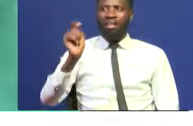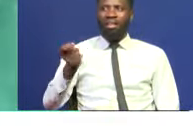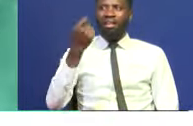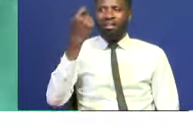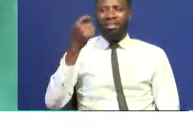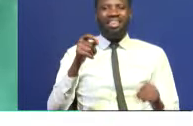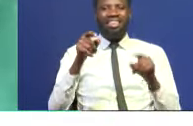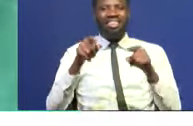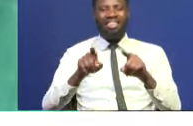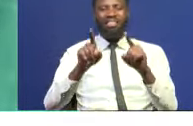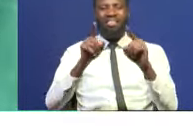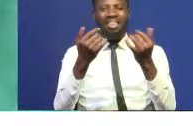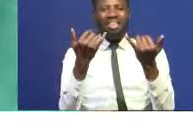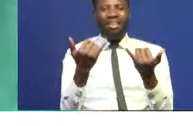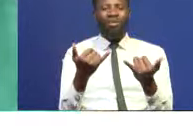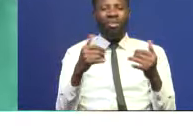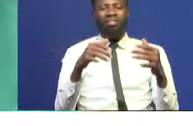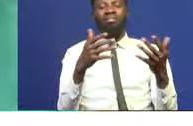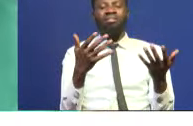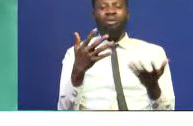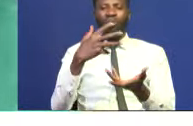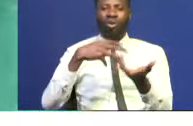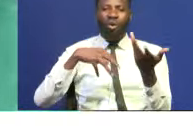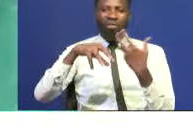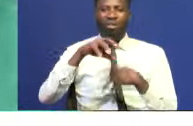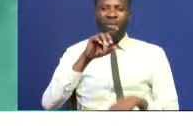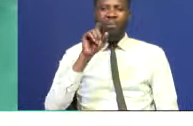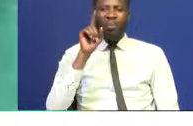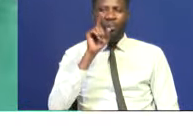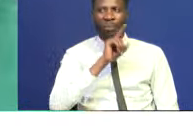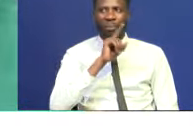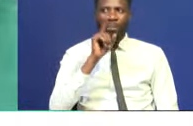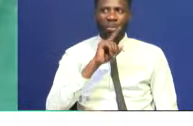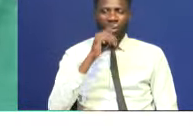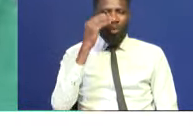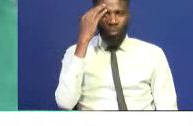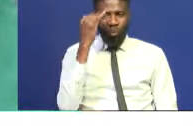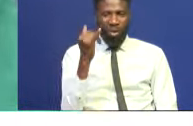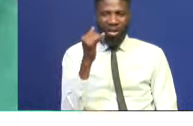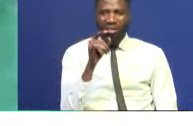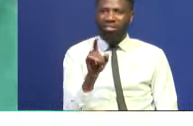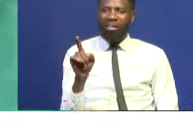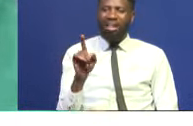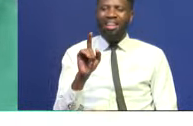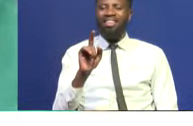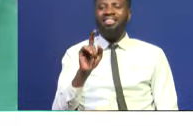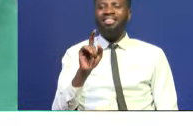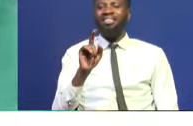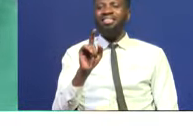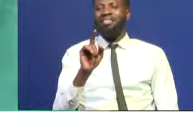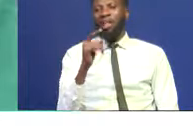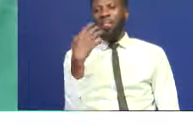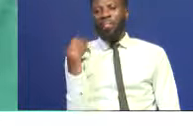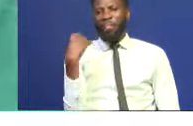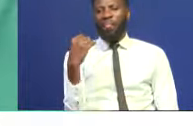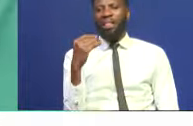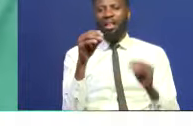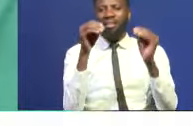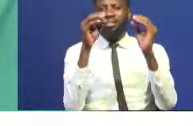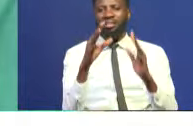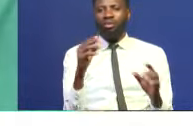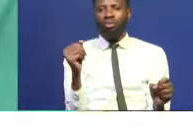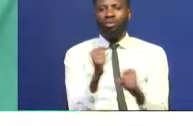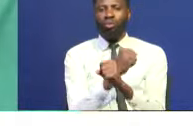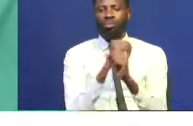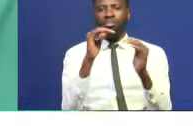completely wallowing in a mist of confusion over the teachers' promotion, the recent teachers' promotion.